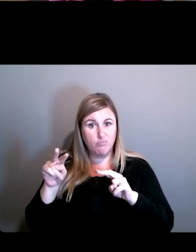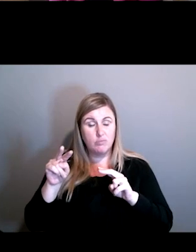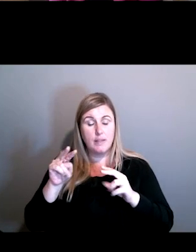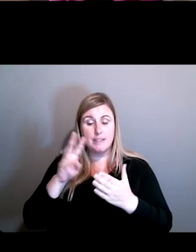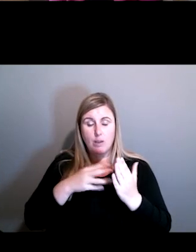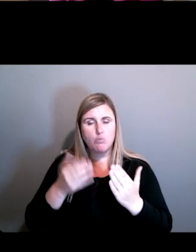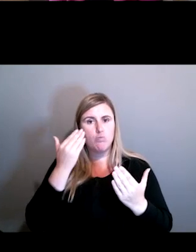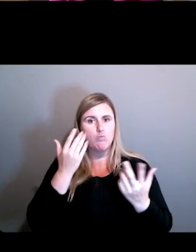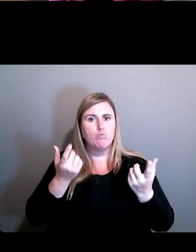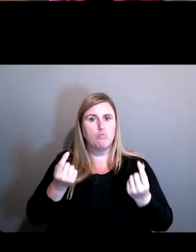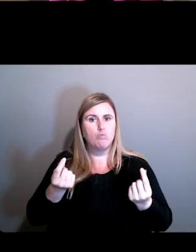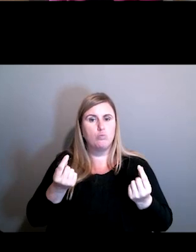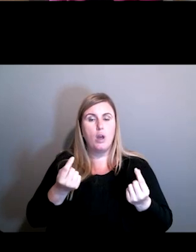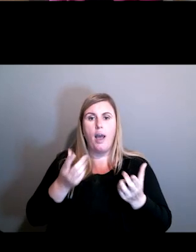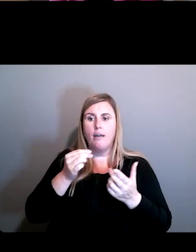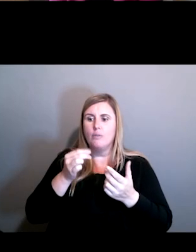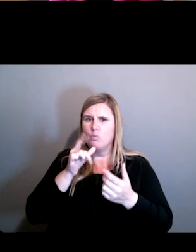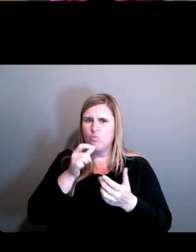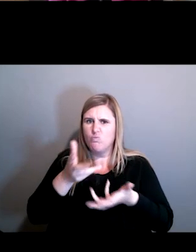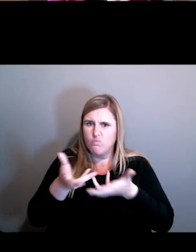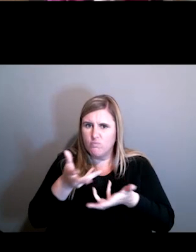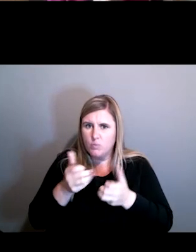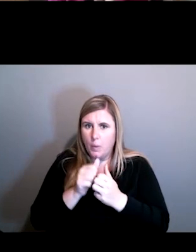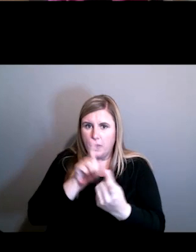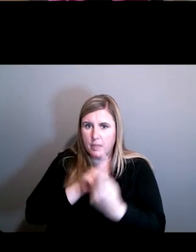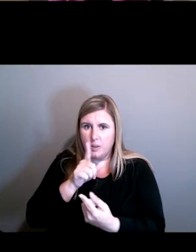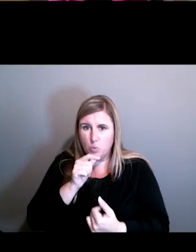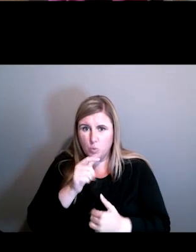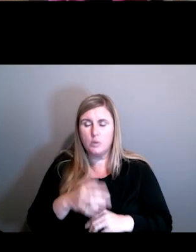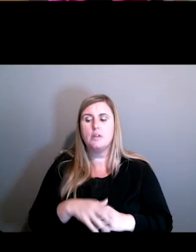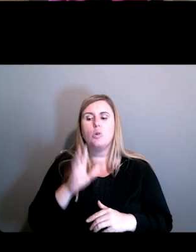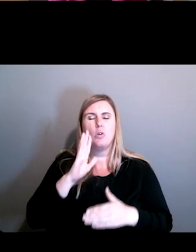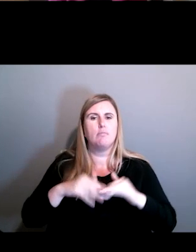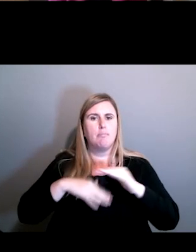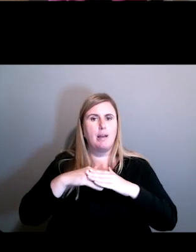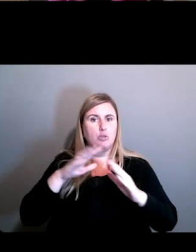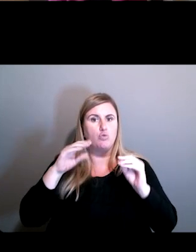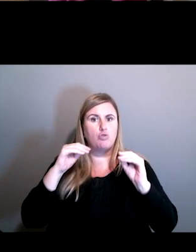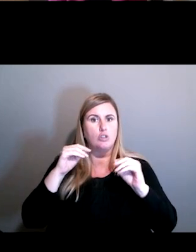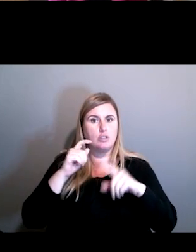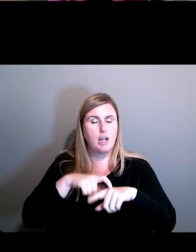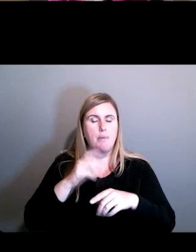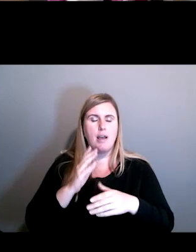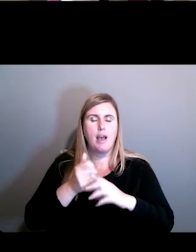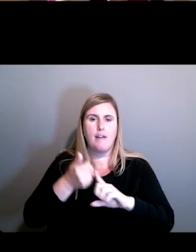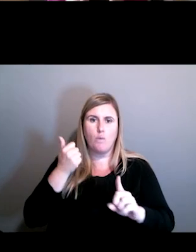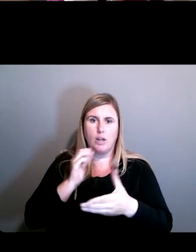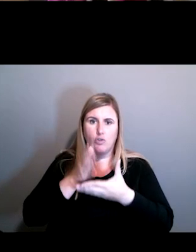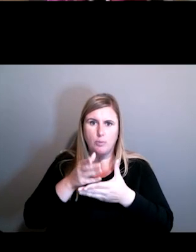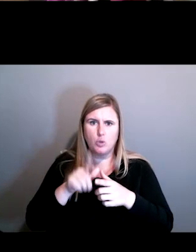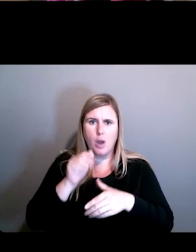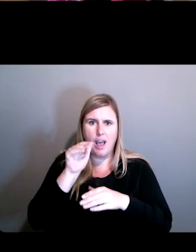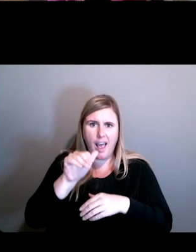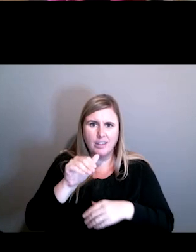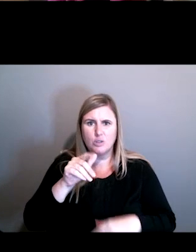they are doing and who they are working with. This will help maximize your instructional time and avoid interruptions to ask who, what,